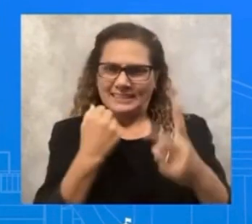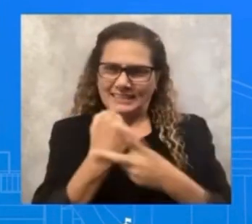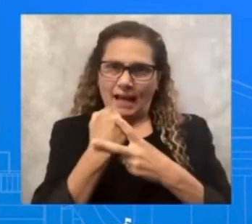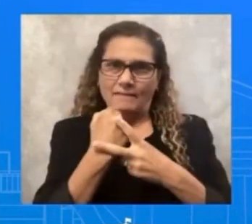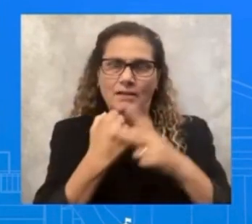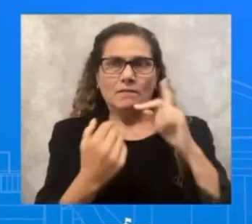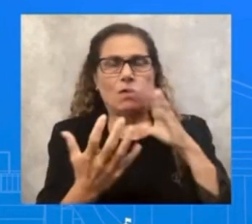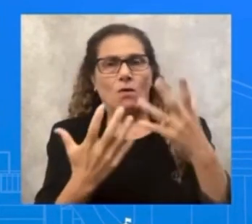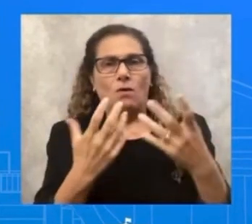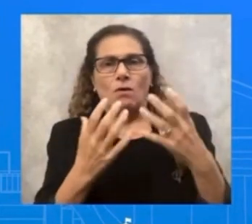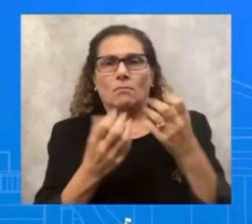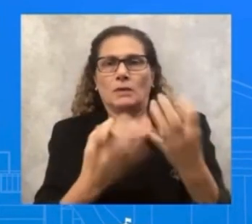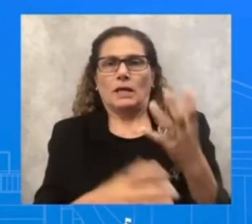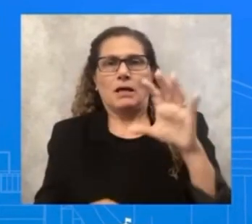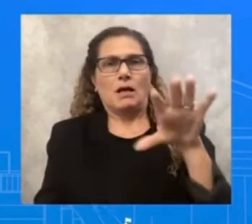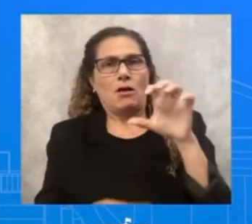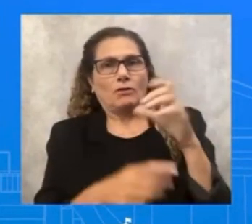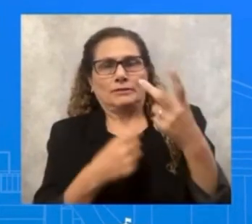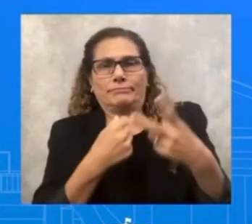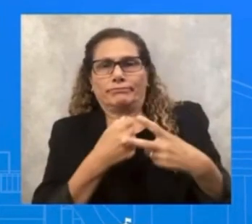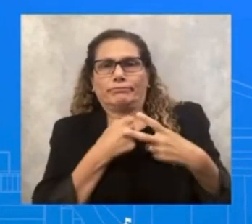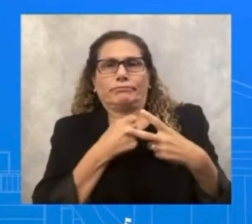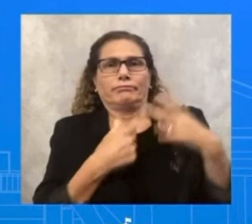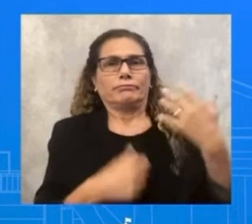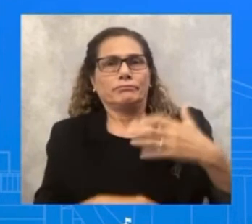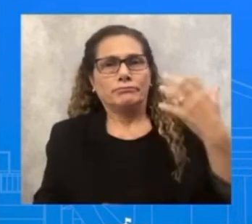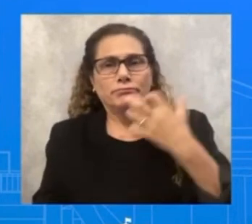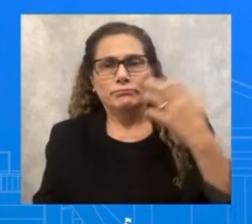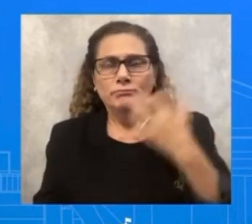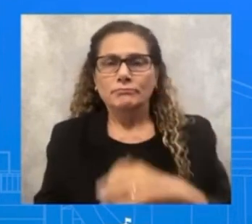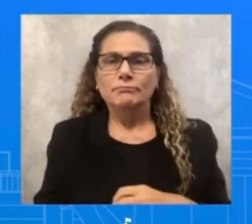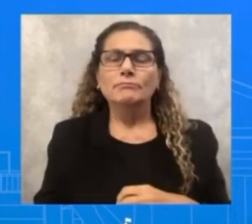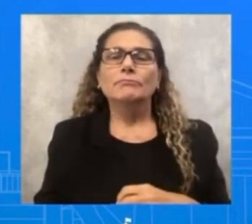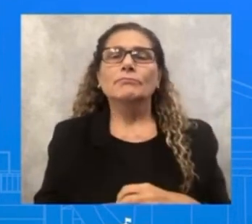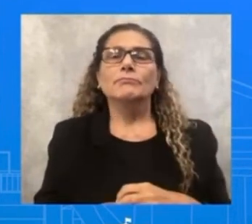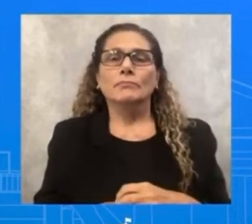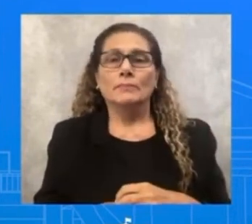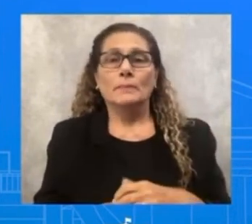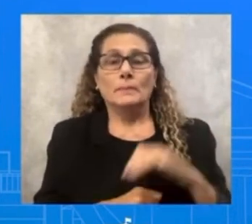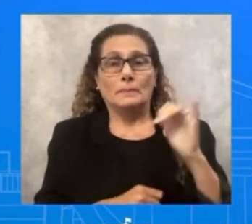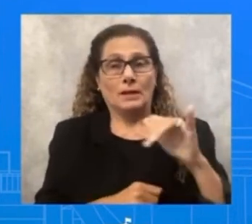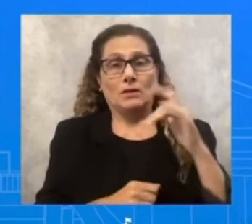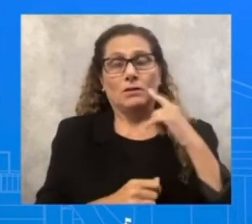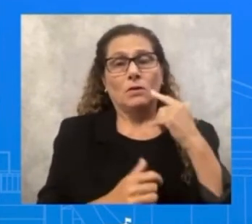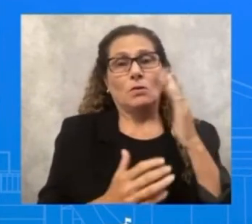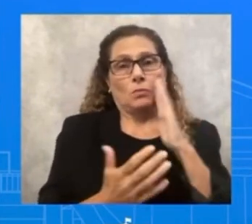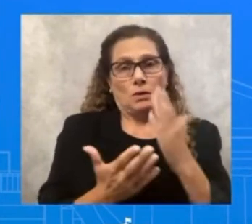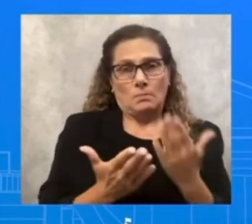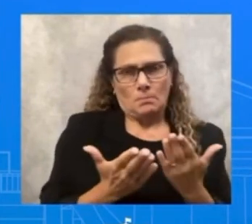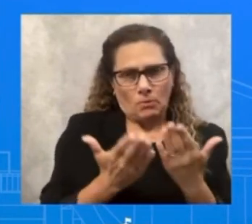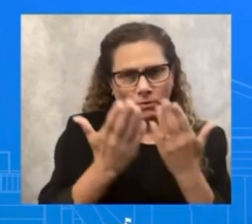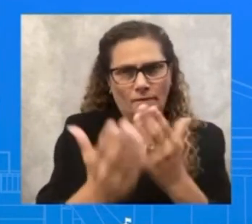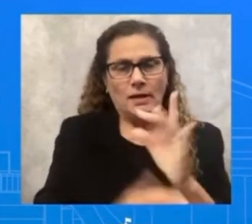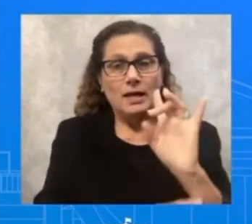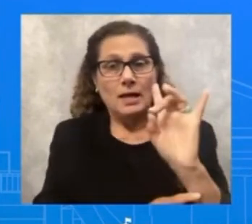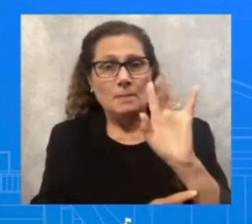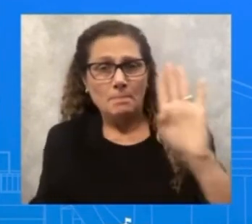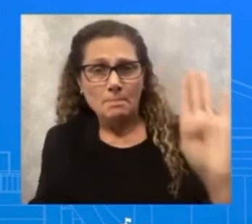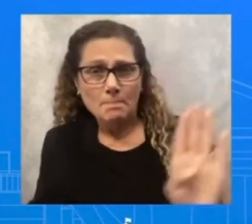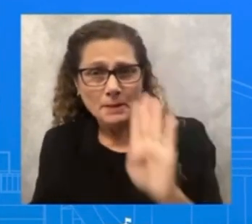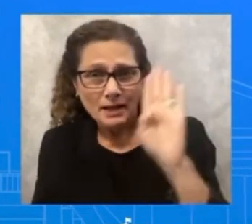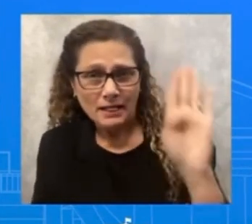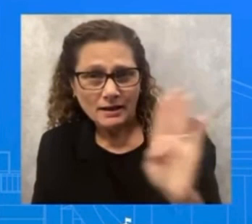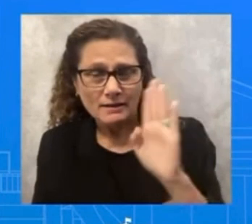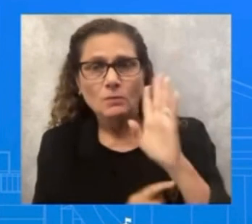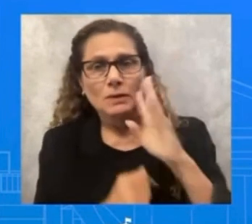utility companies have announced they'll be able to pass on to their customers at least $8 billion of savings thanks to the Inflation